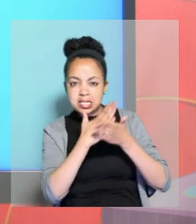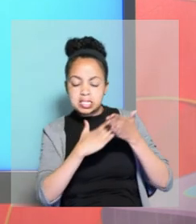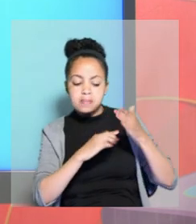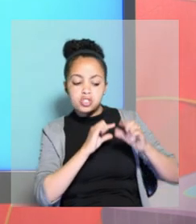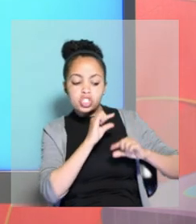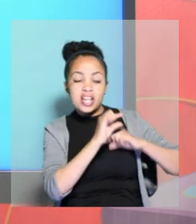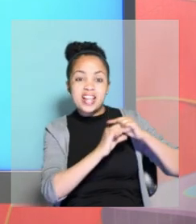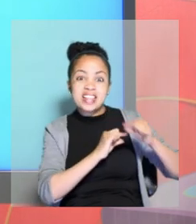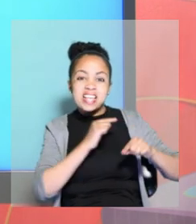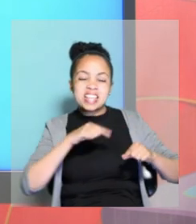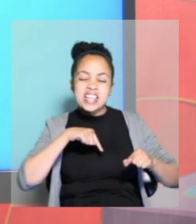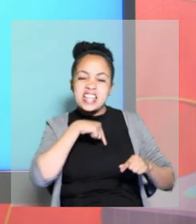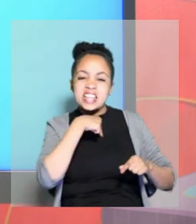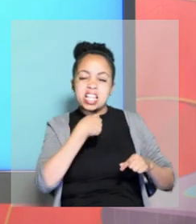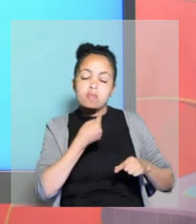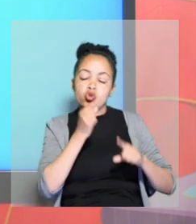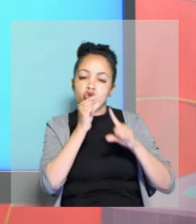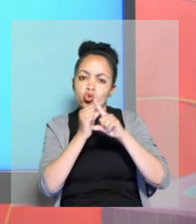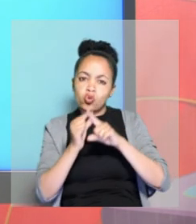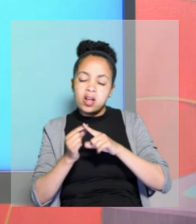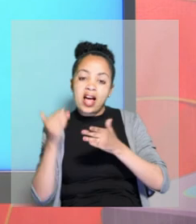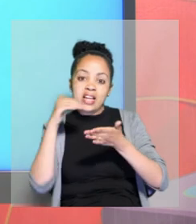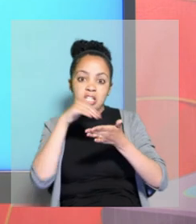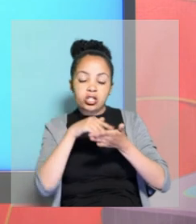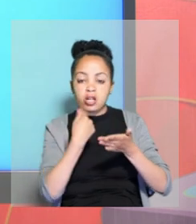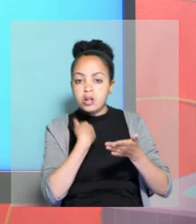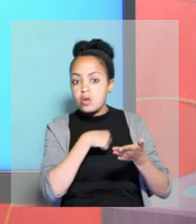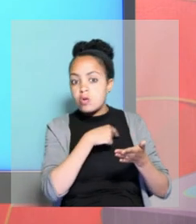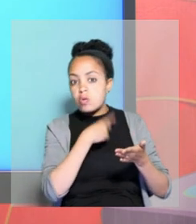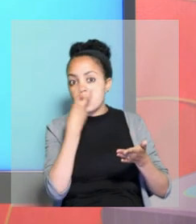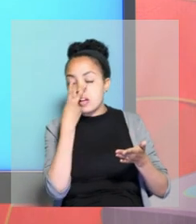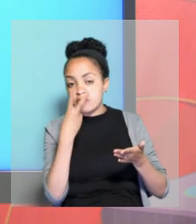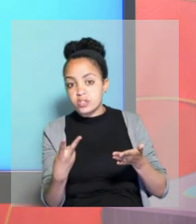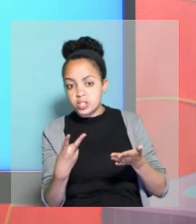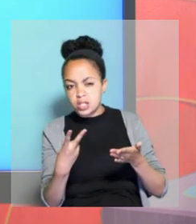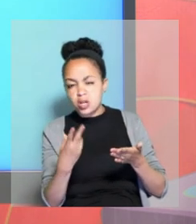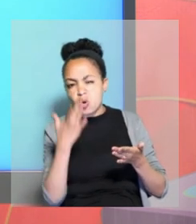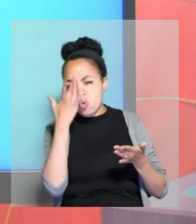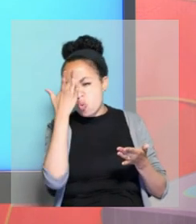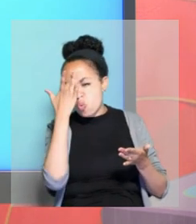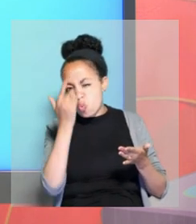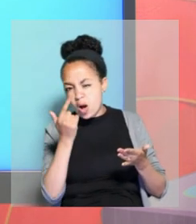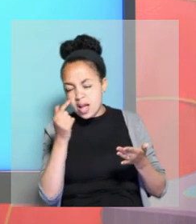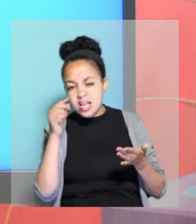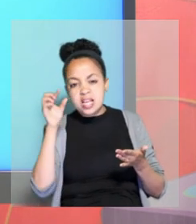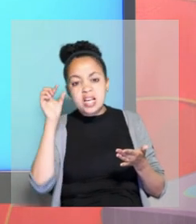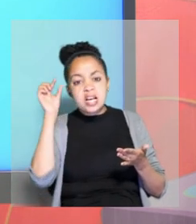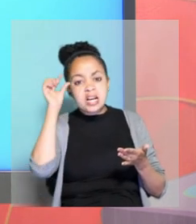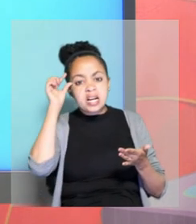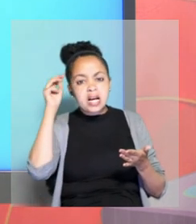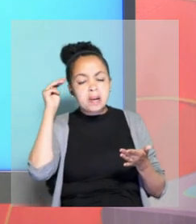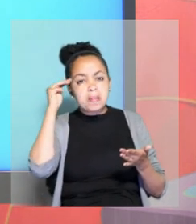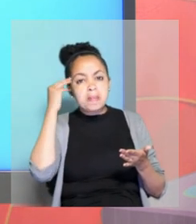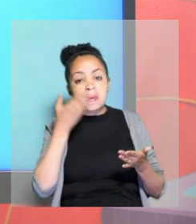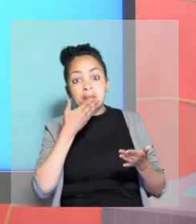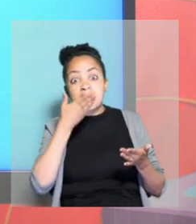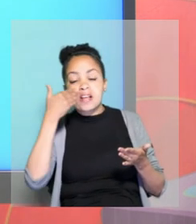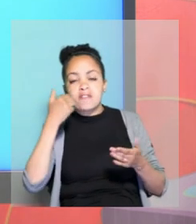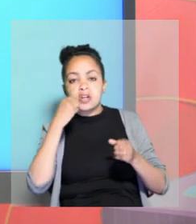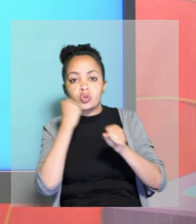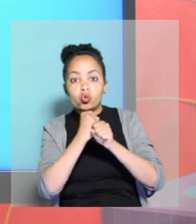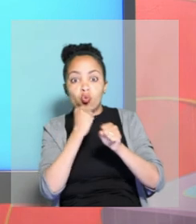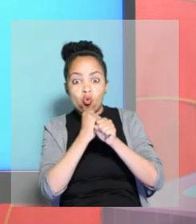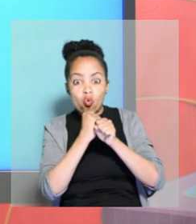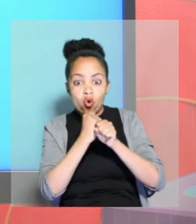genetic terminology. And additionally, we have seen why Gregor Mendel preferred to work